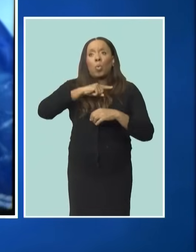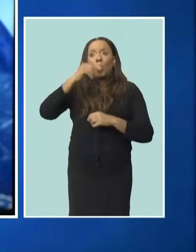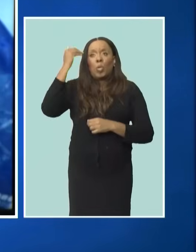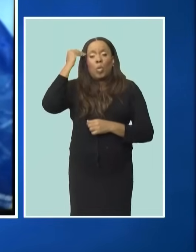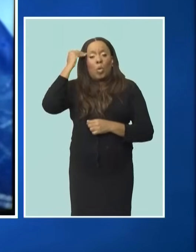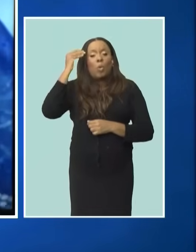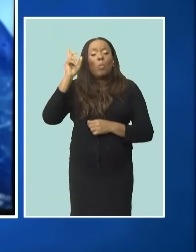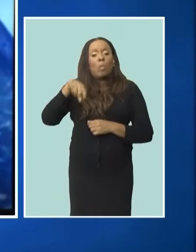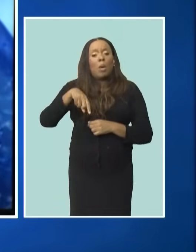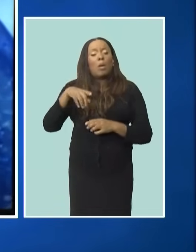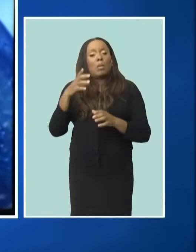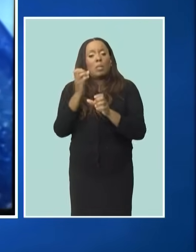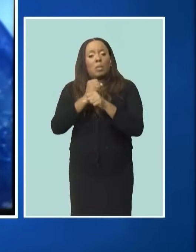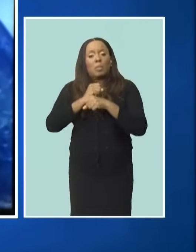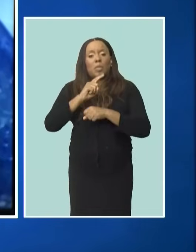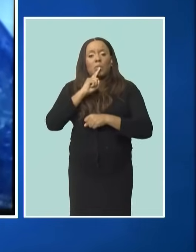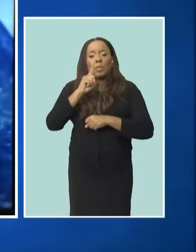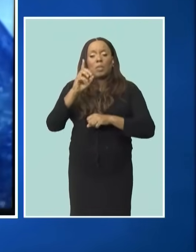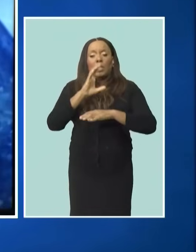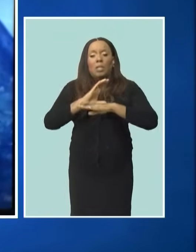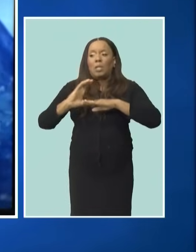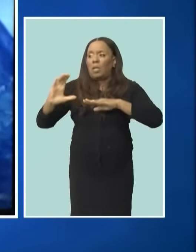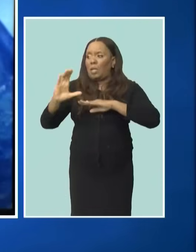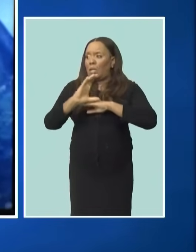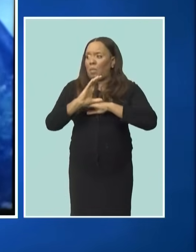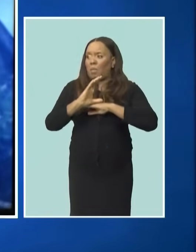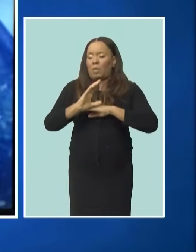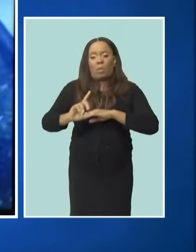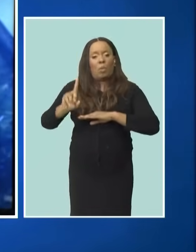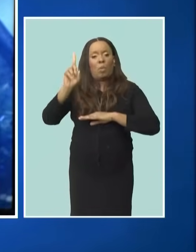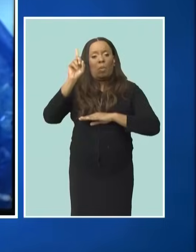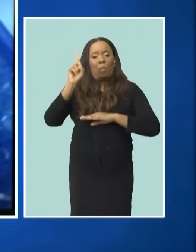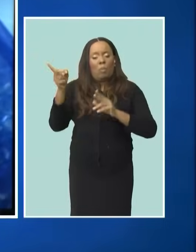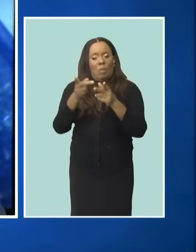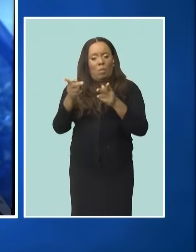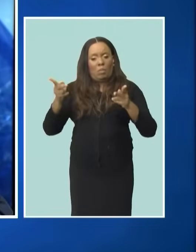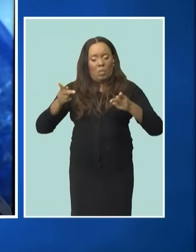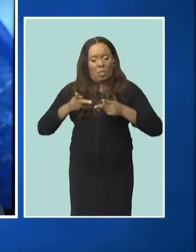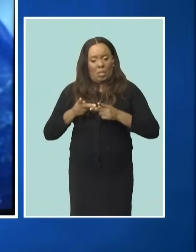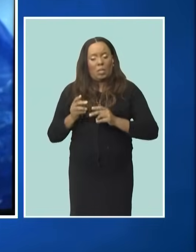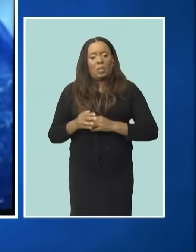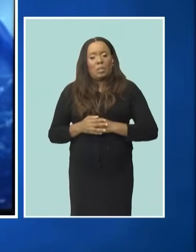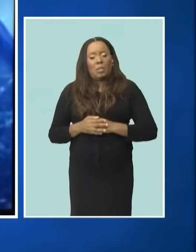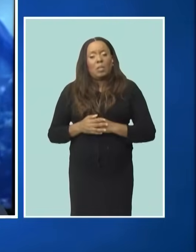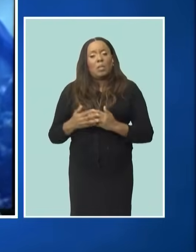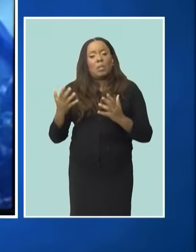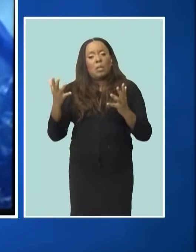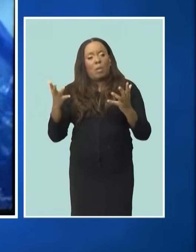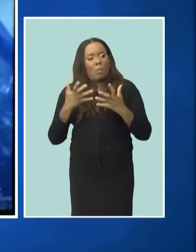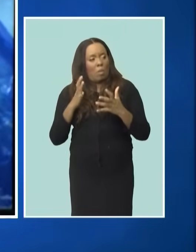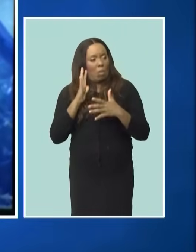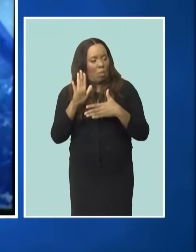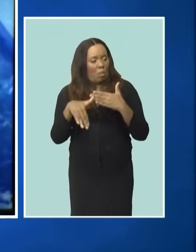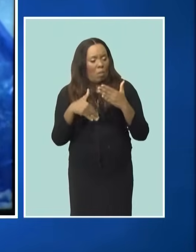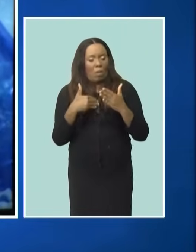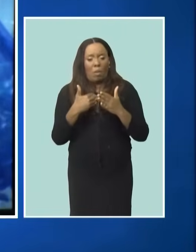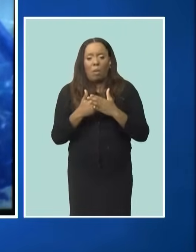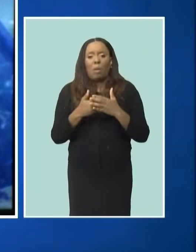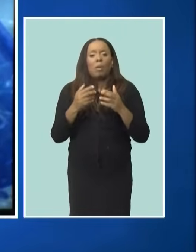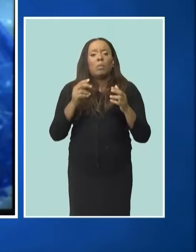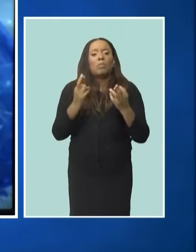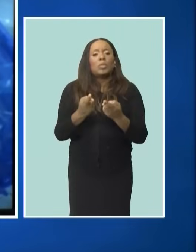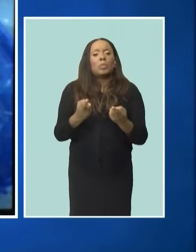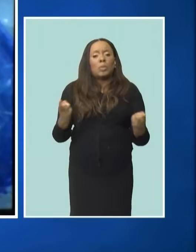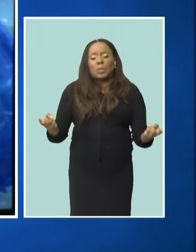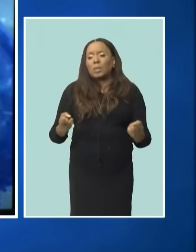to make our region one single domestic space where we can bring together our resources,